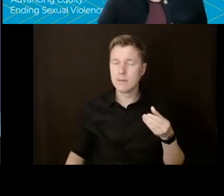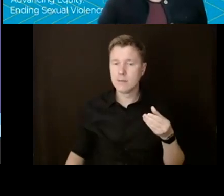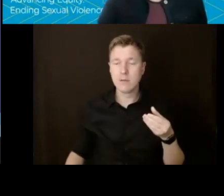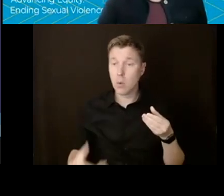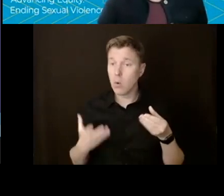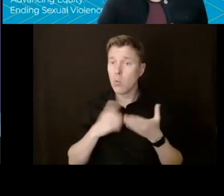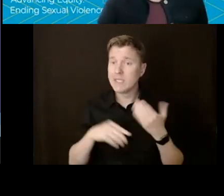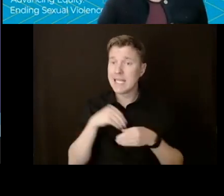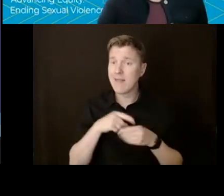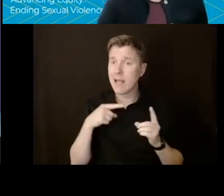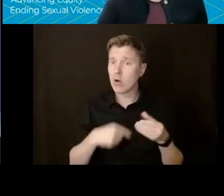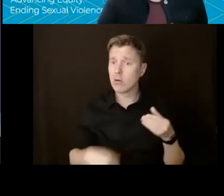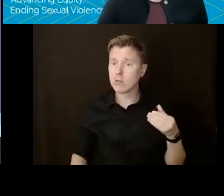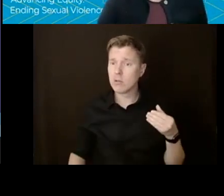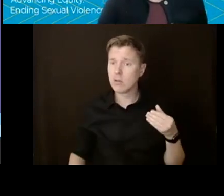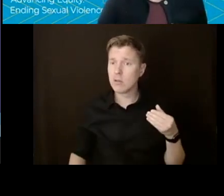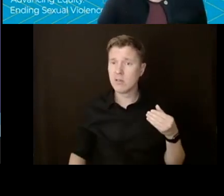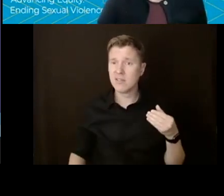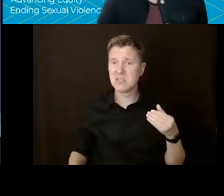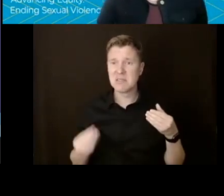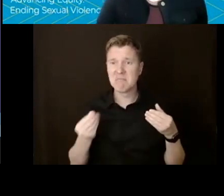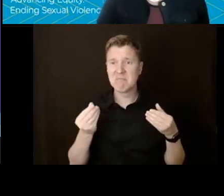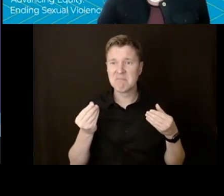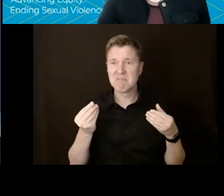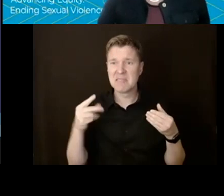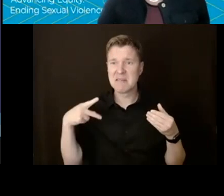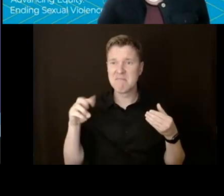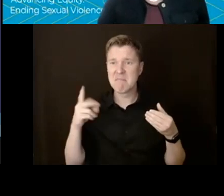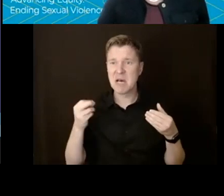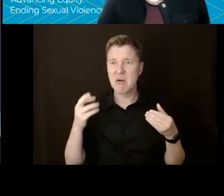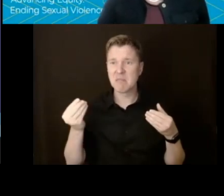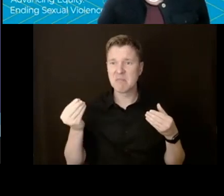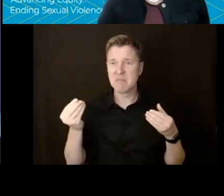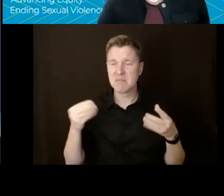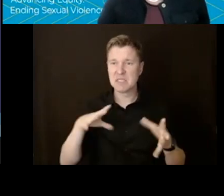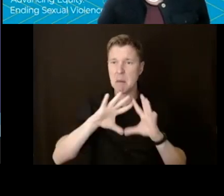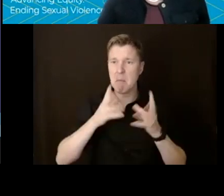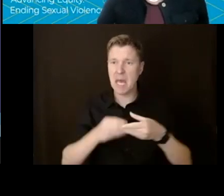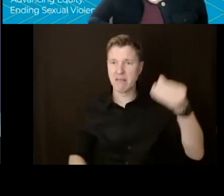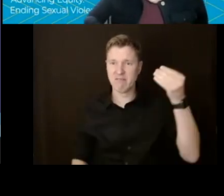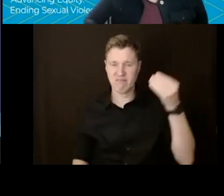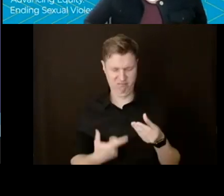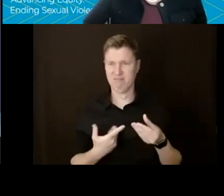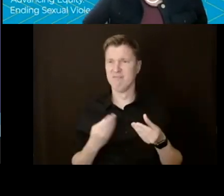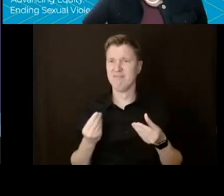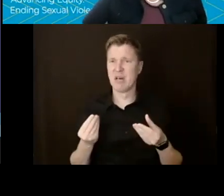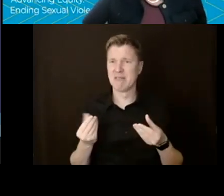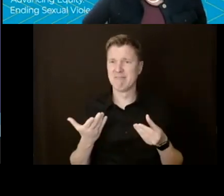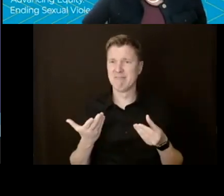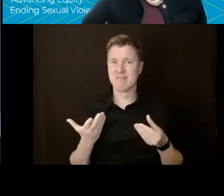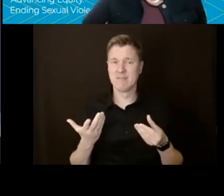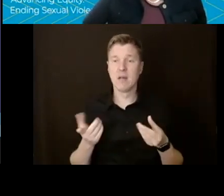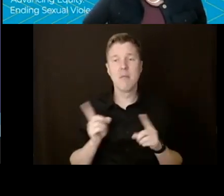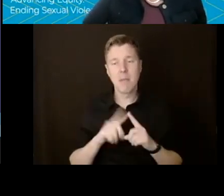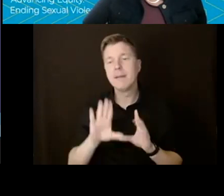there? Just mix powder. That's right. You got a bag of powder, but you were under no